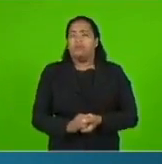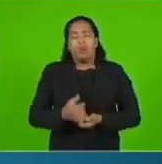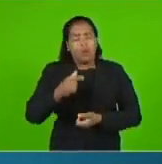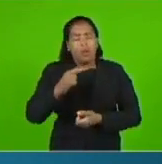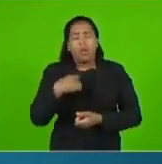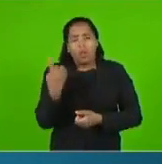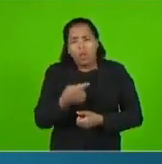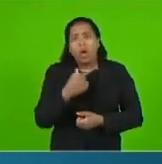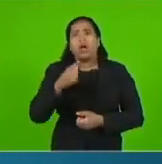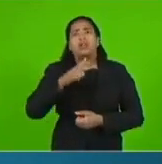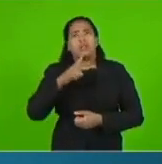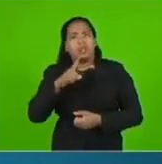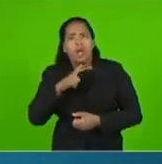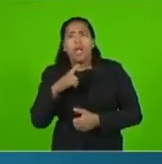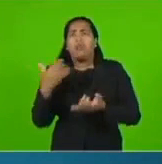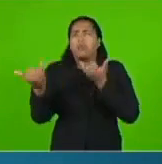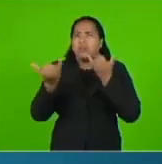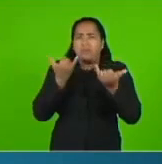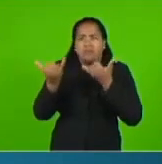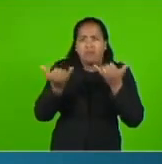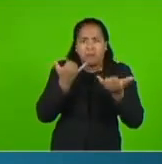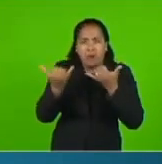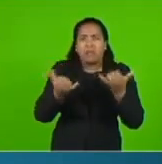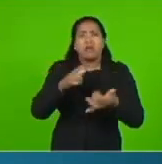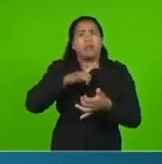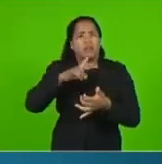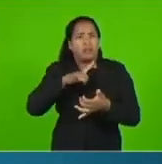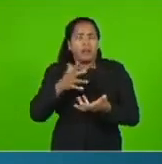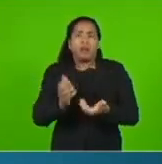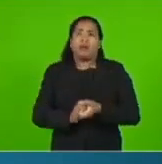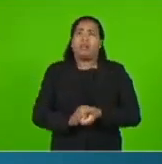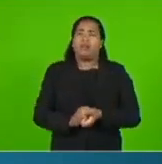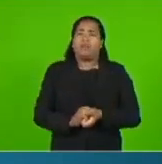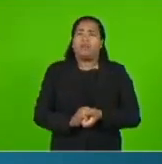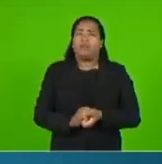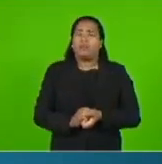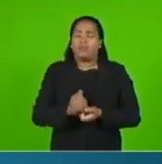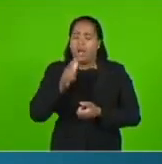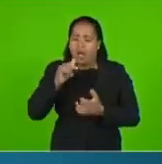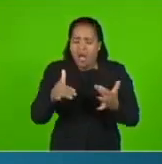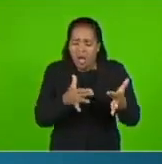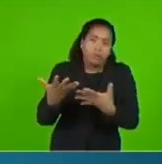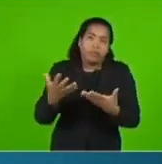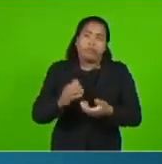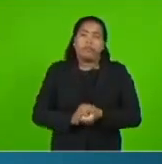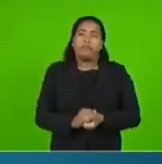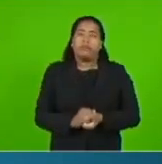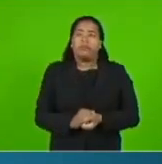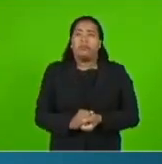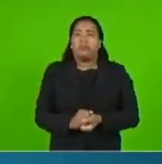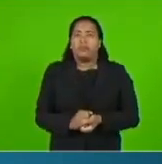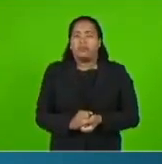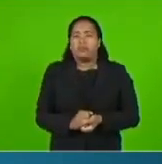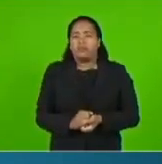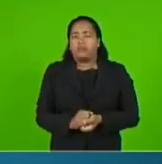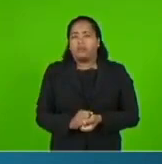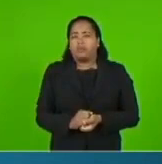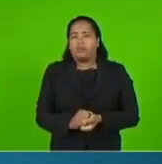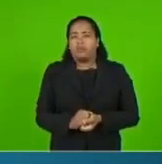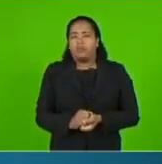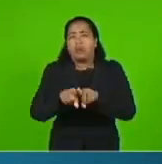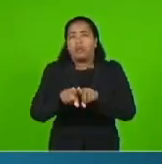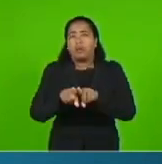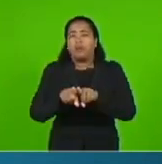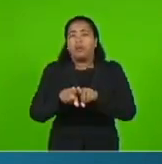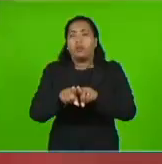Hepatitis, cholera. We have our river fresh water, something that has